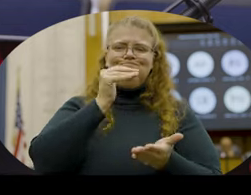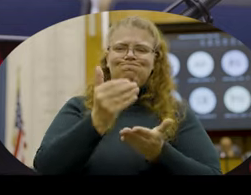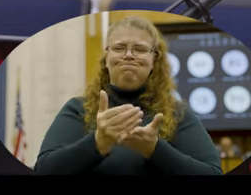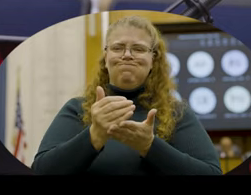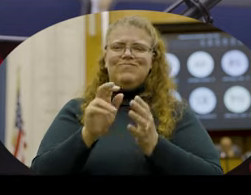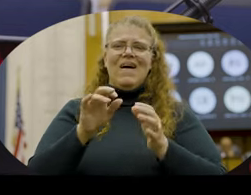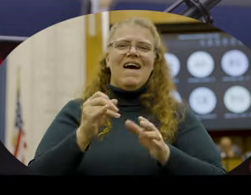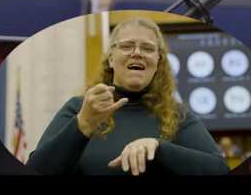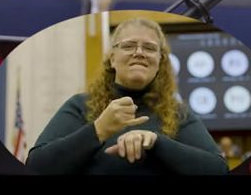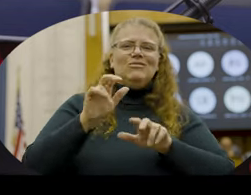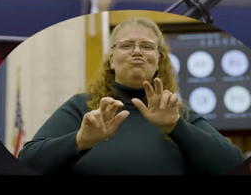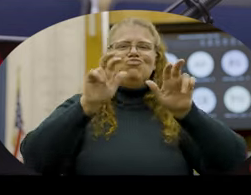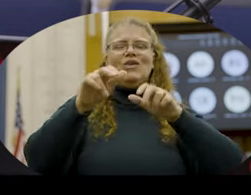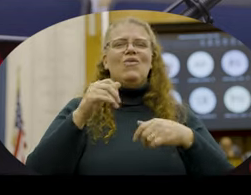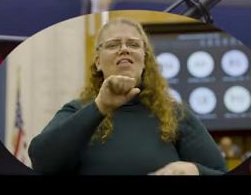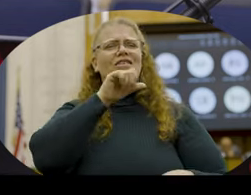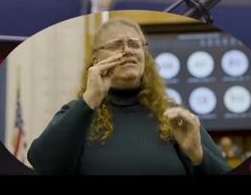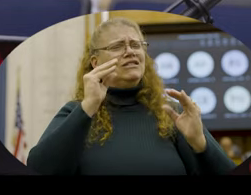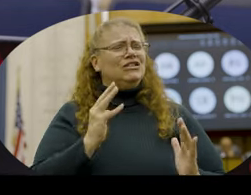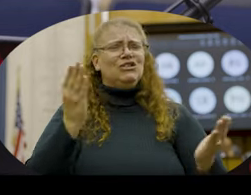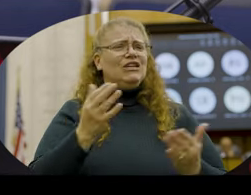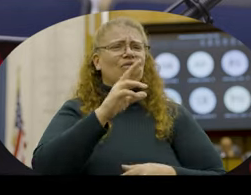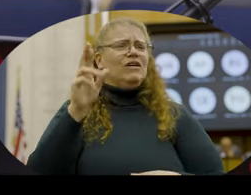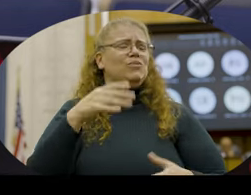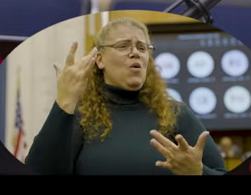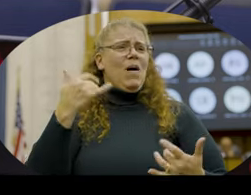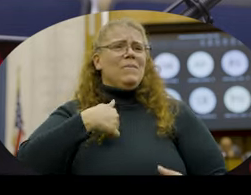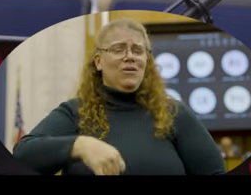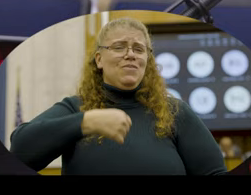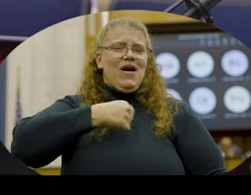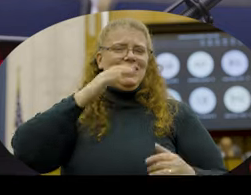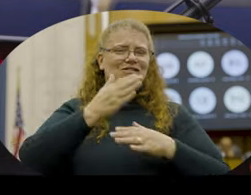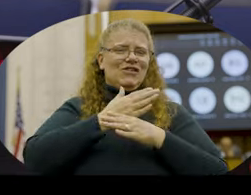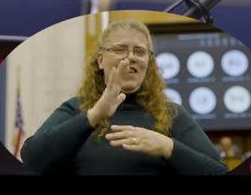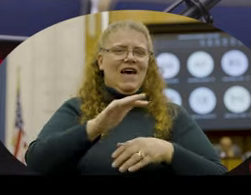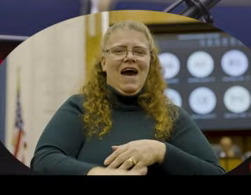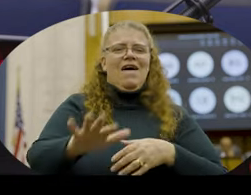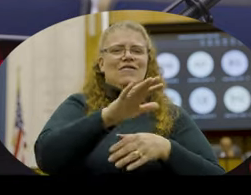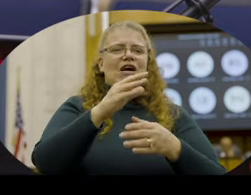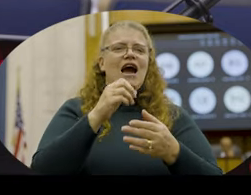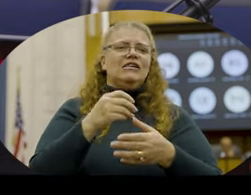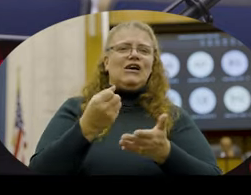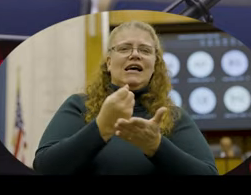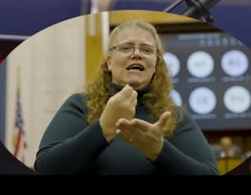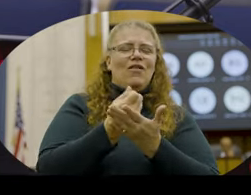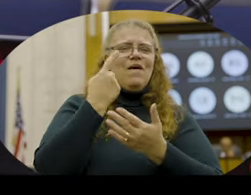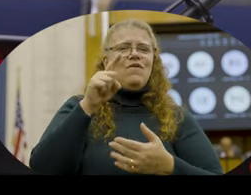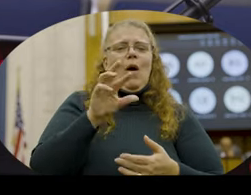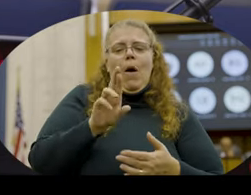that as the city's revenues grow, we should also equally increase our investment in Richmond public